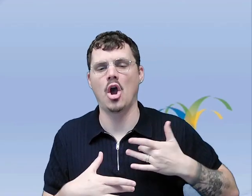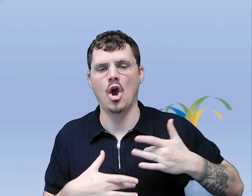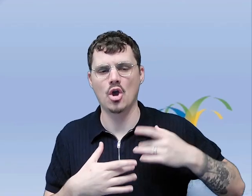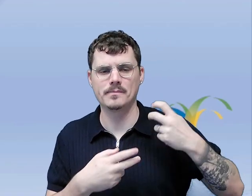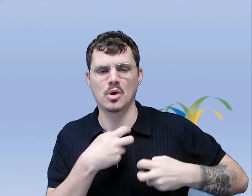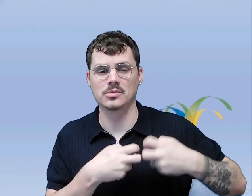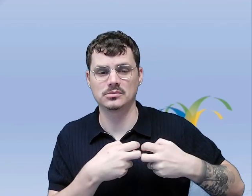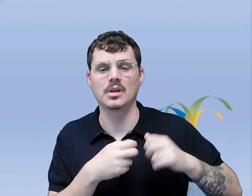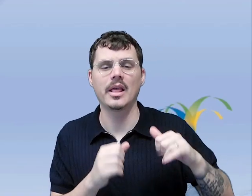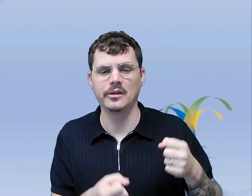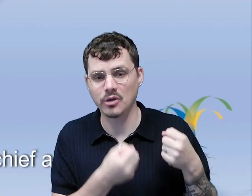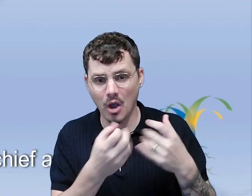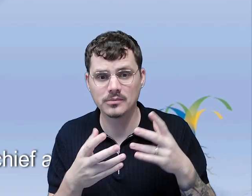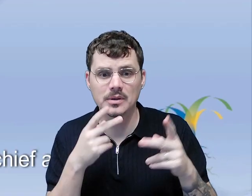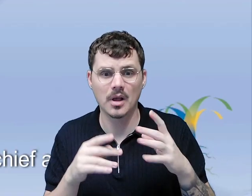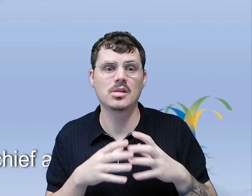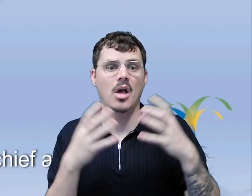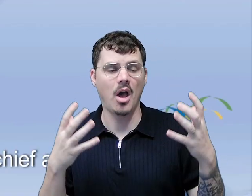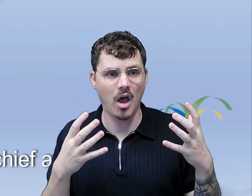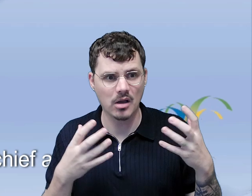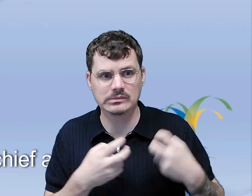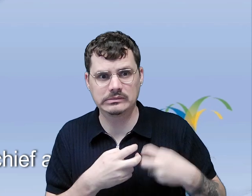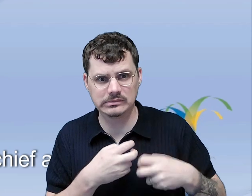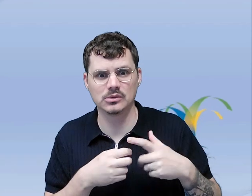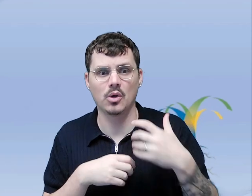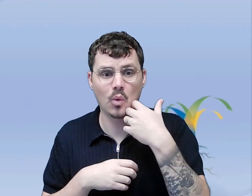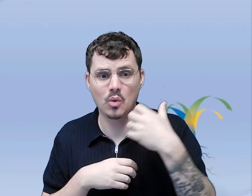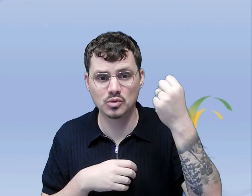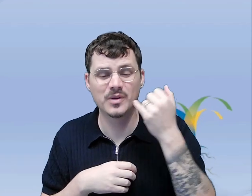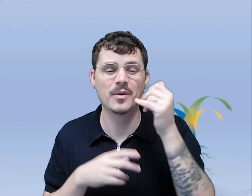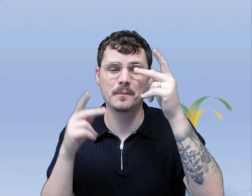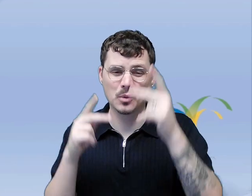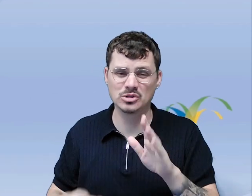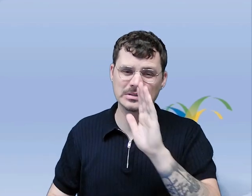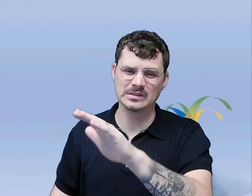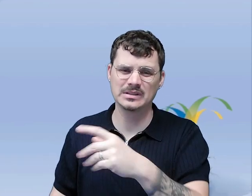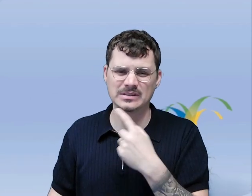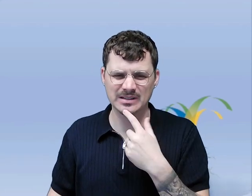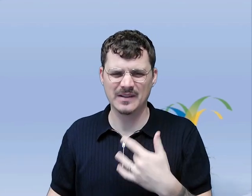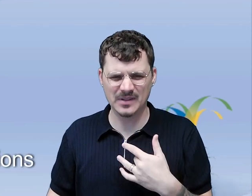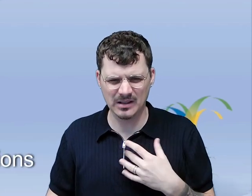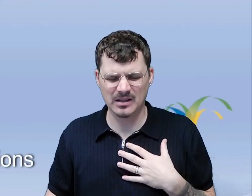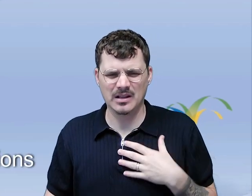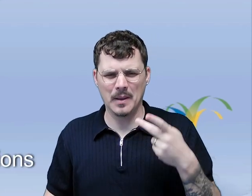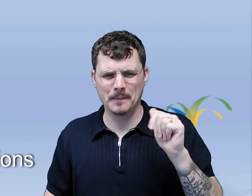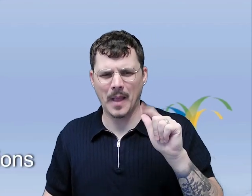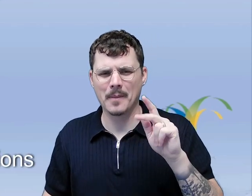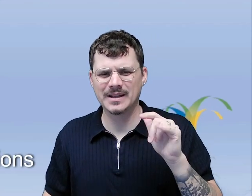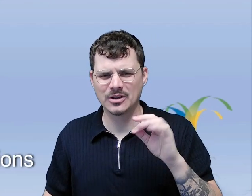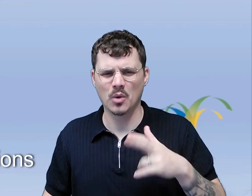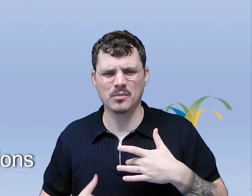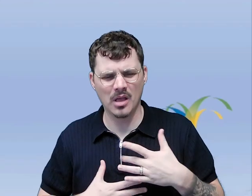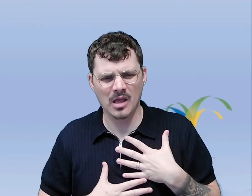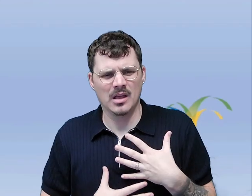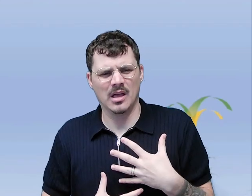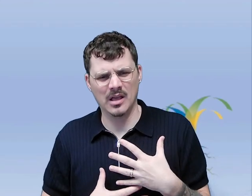are heart problems that can cause people a lot of mischief as they age. So if a person is telling you they feel like they have